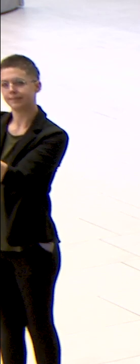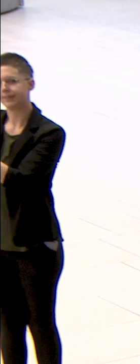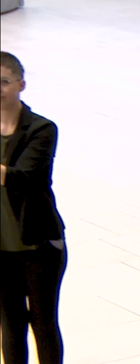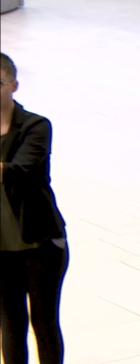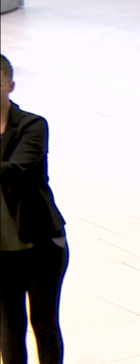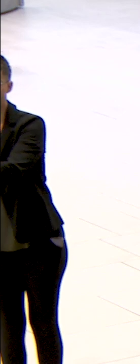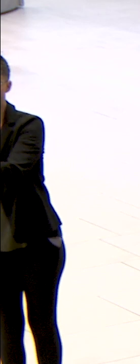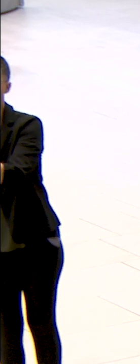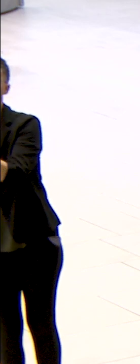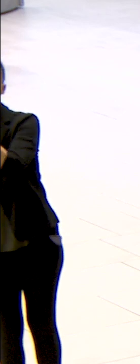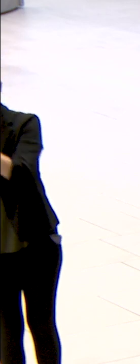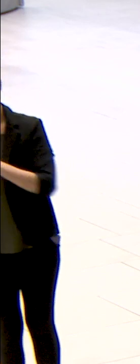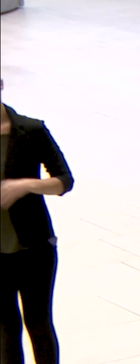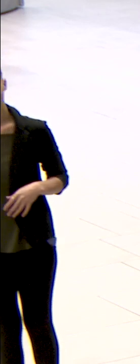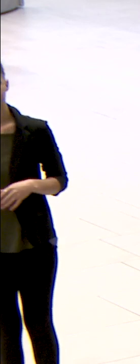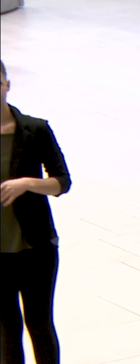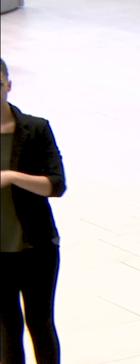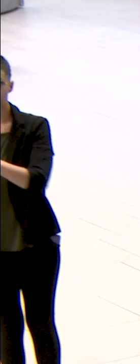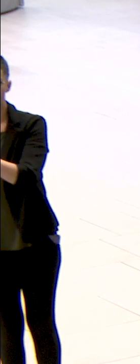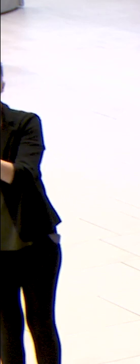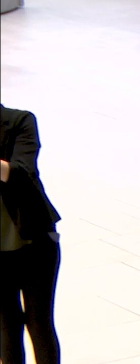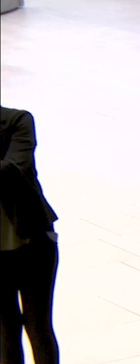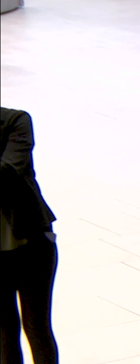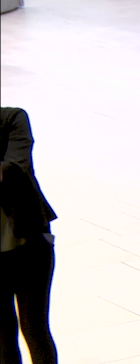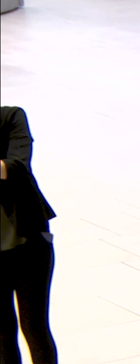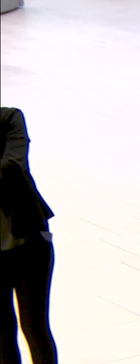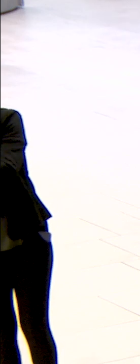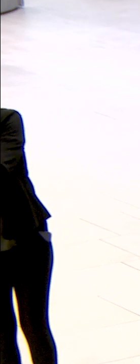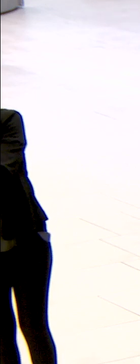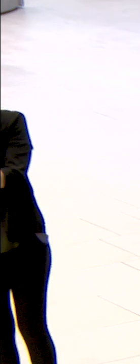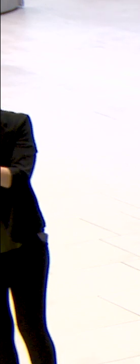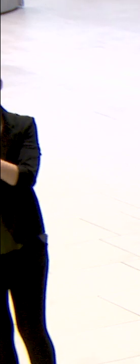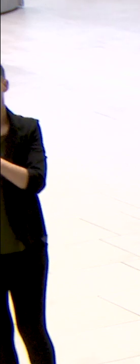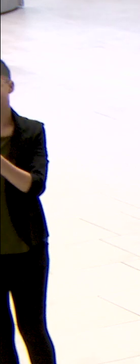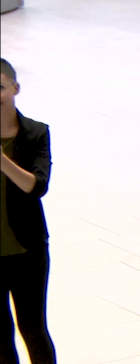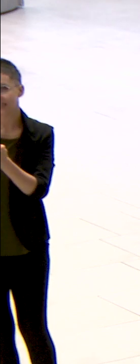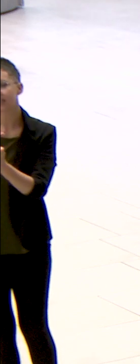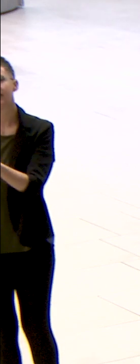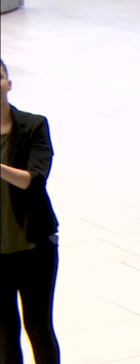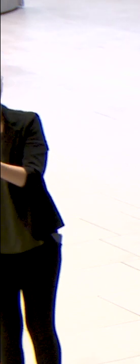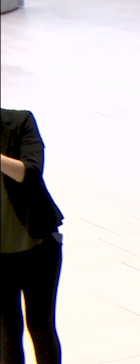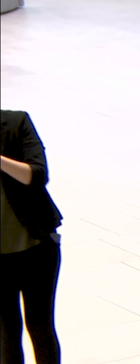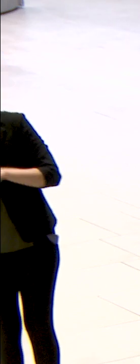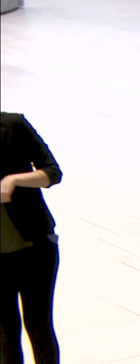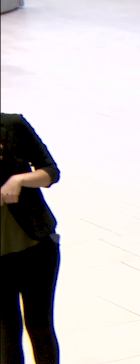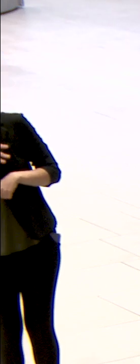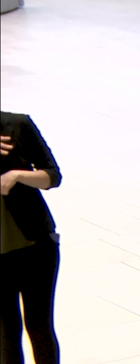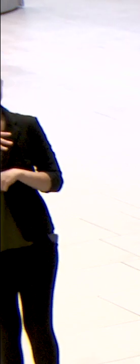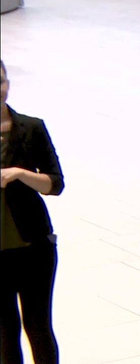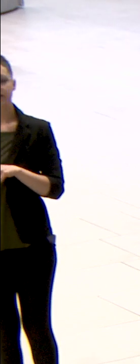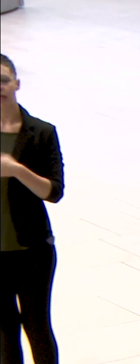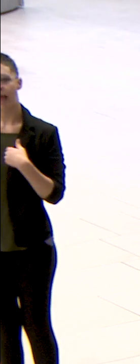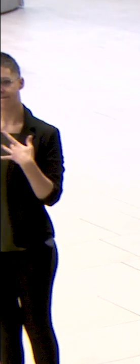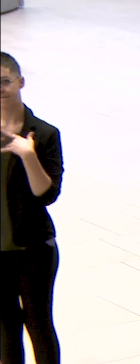so they come with a couple of owned and operated brands as well, Hispanic Kitchen, Latina Moms, and they have the event